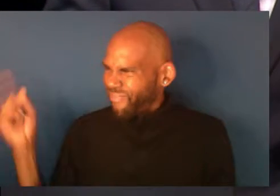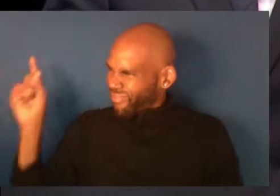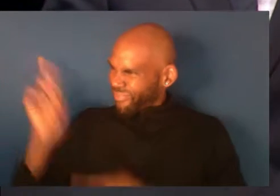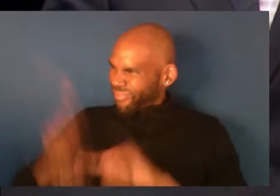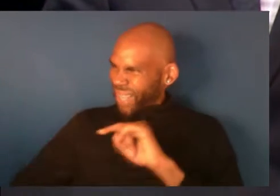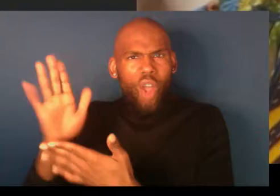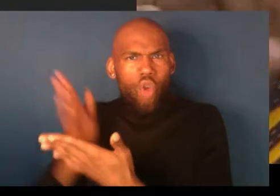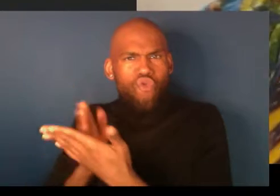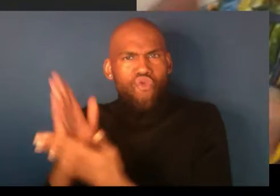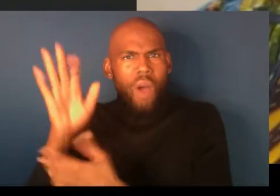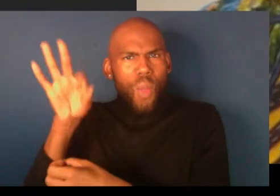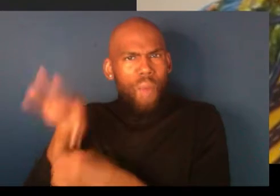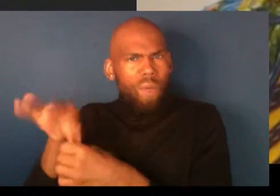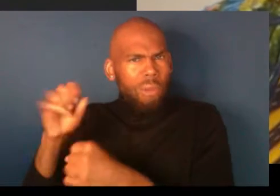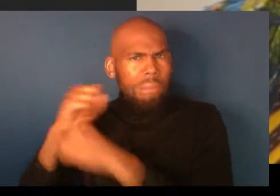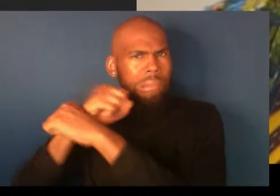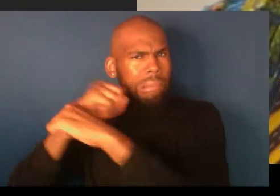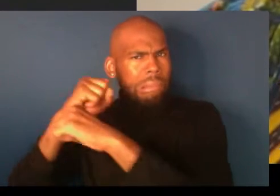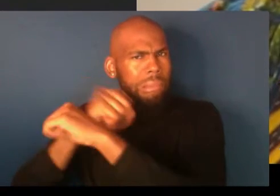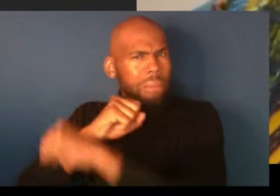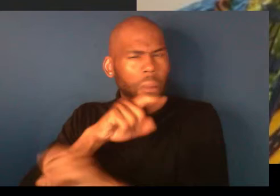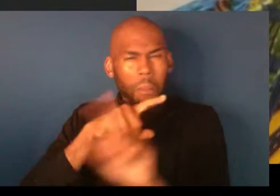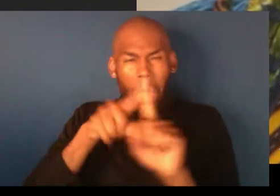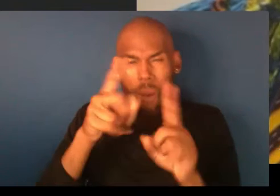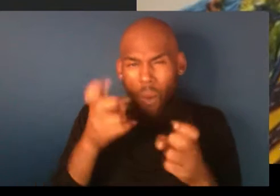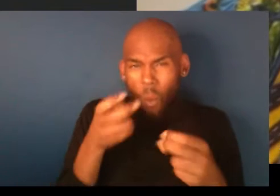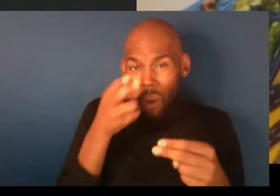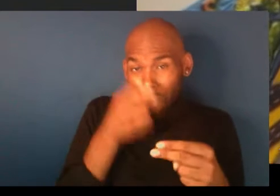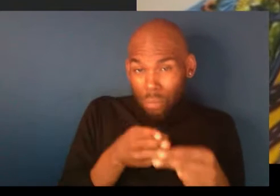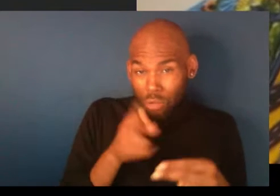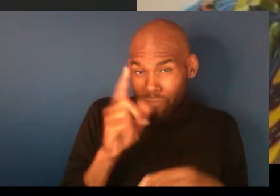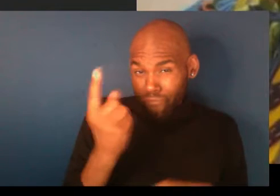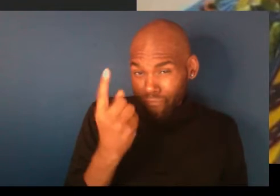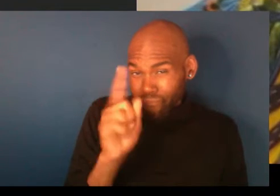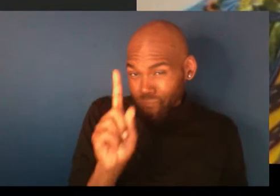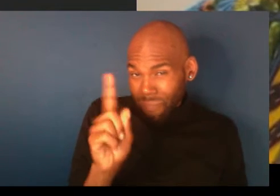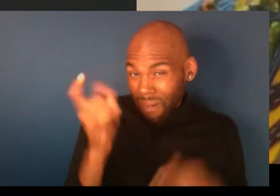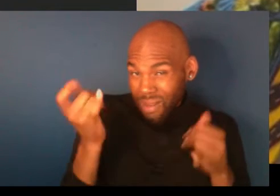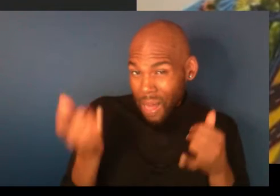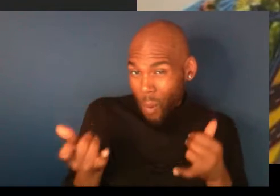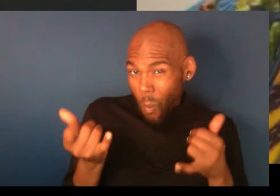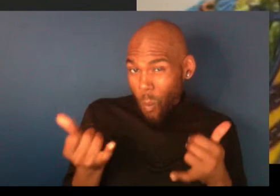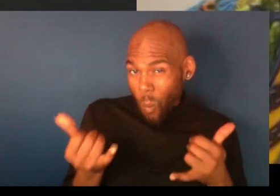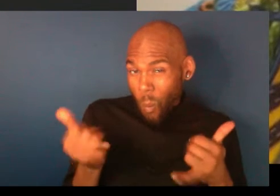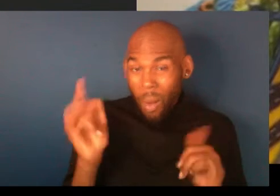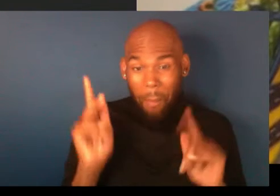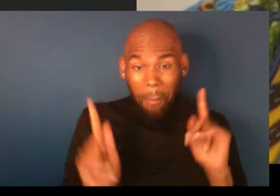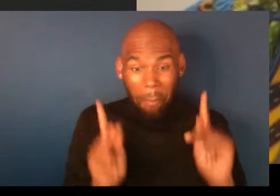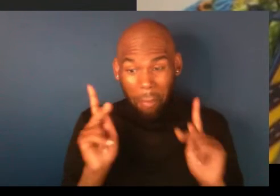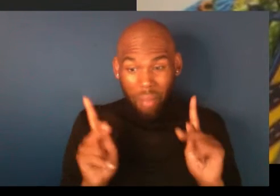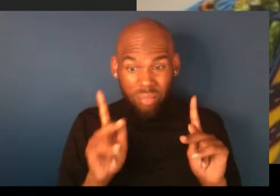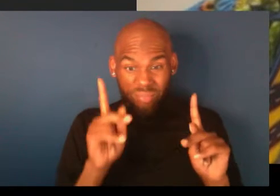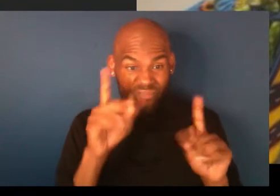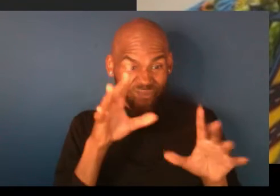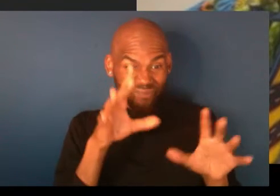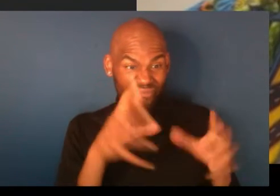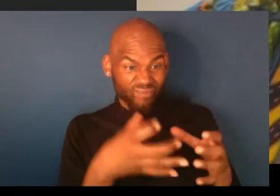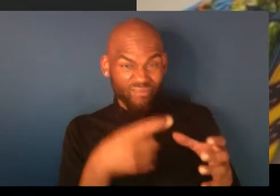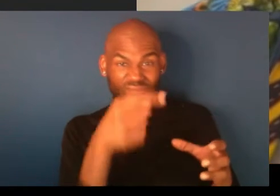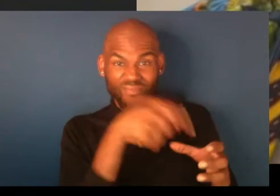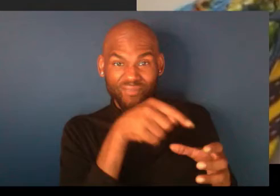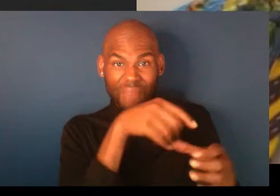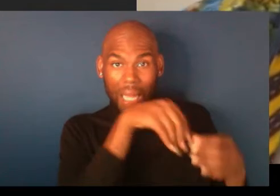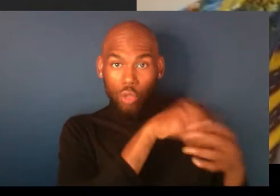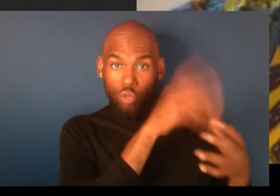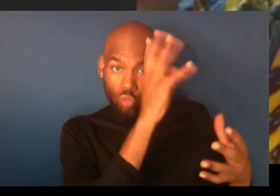in the jails? Right now, people who are incarcerated but are waiting, that's